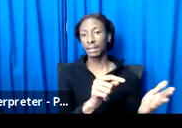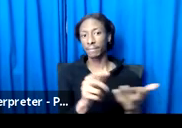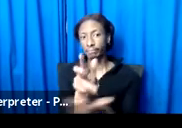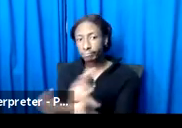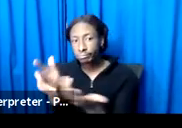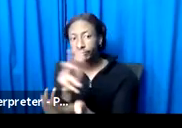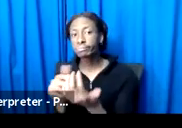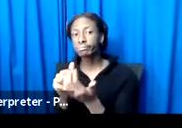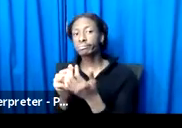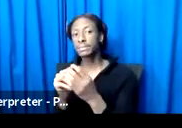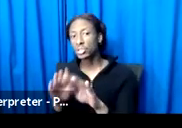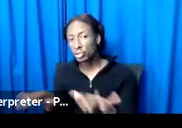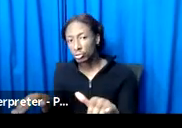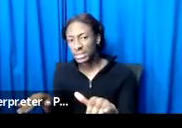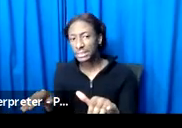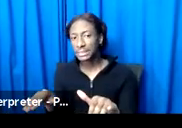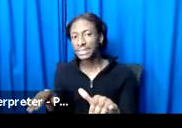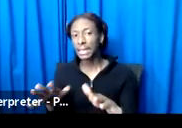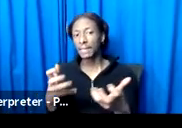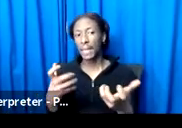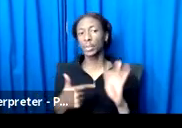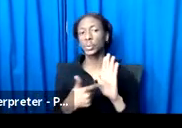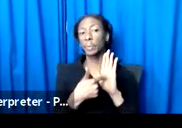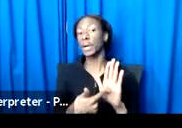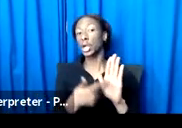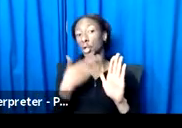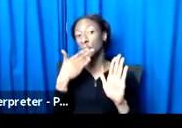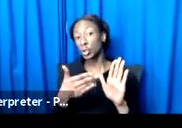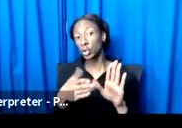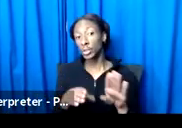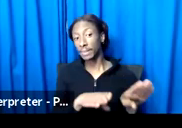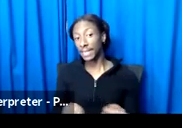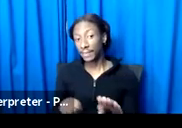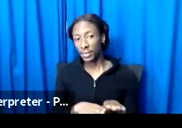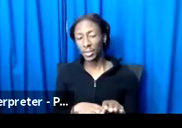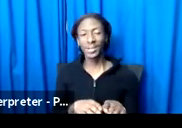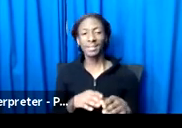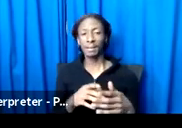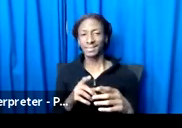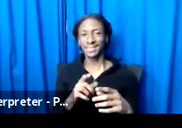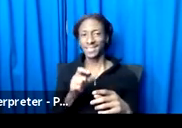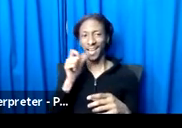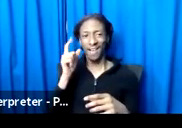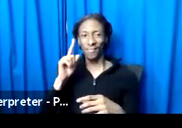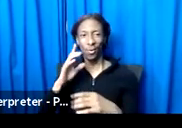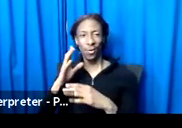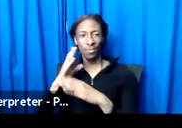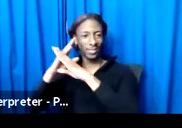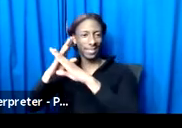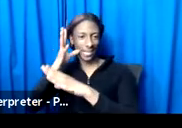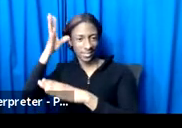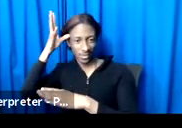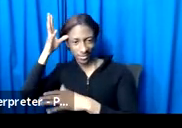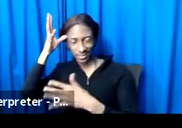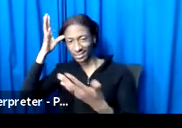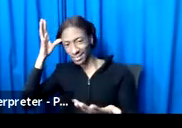model good behavior, but while not necessary to protect the adult who might be vaccinated, it's good